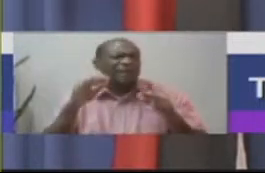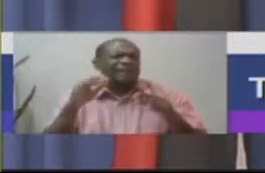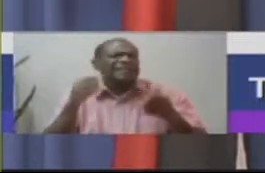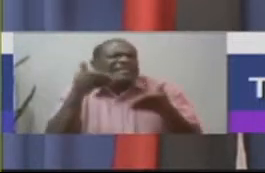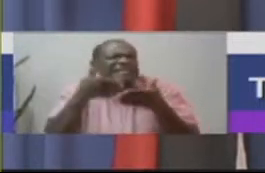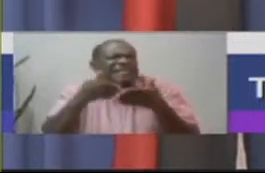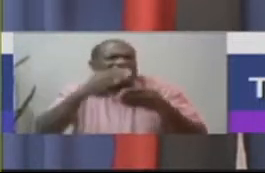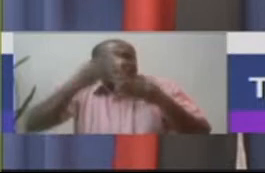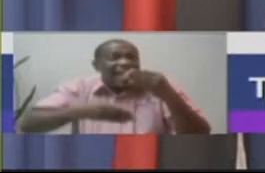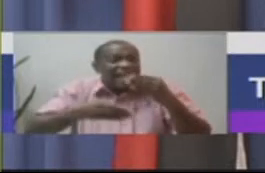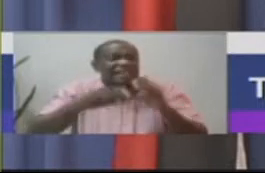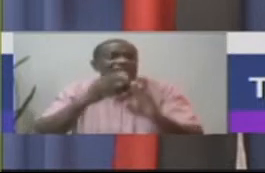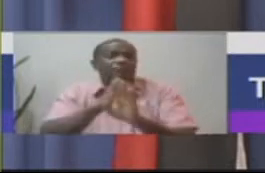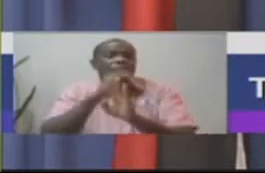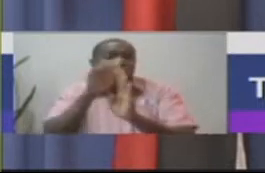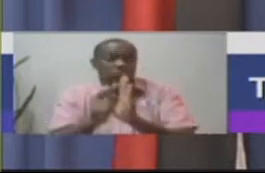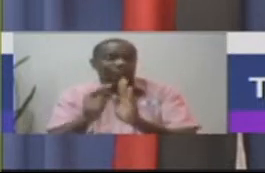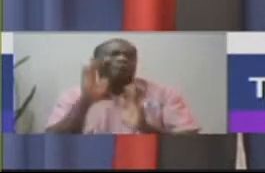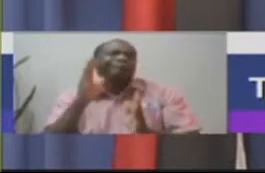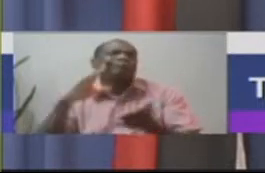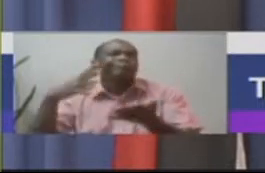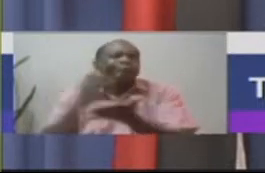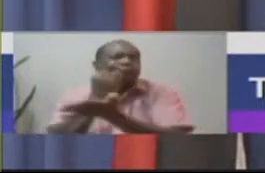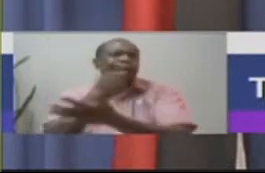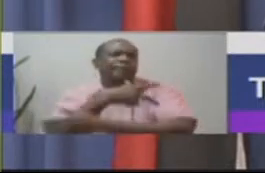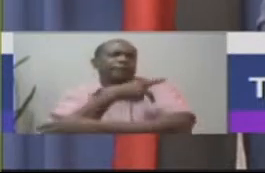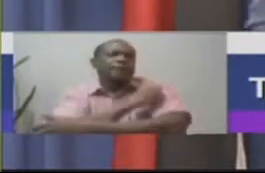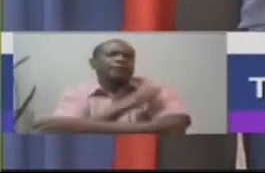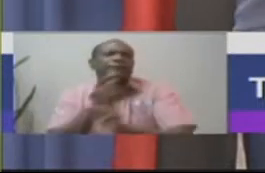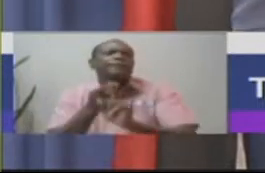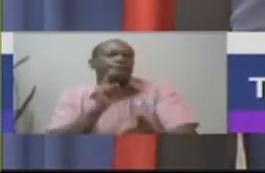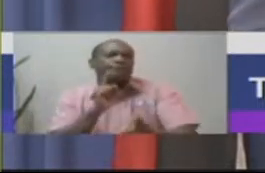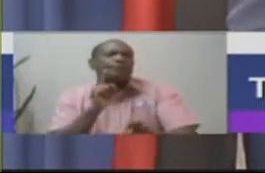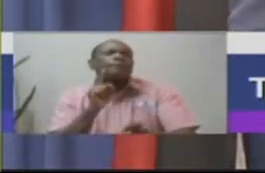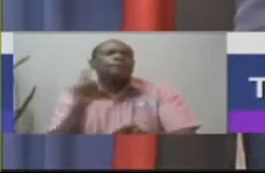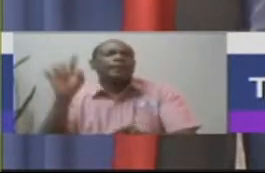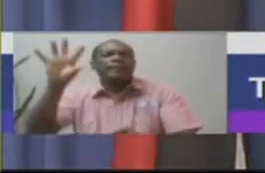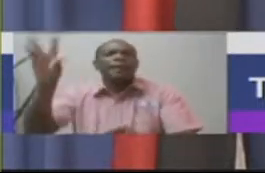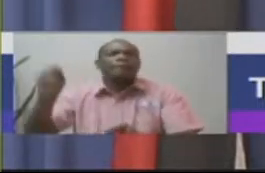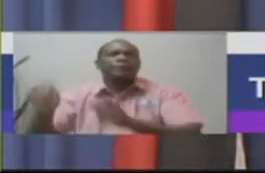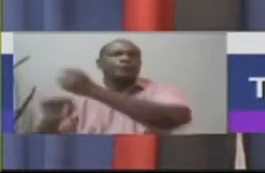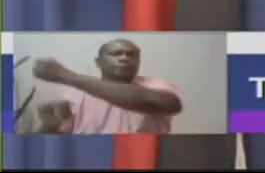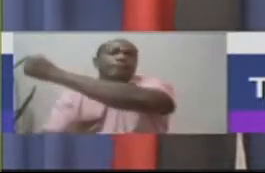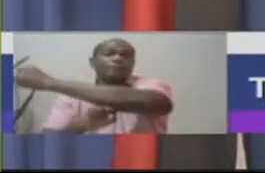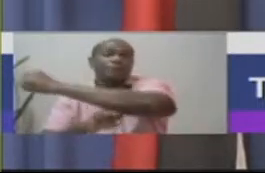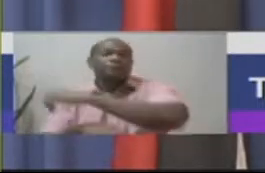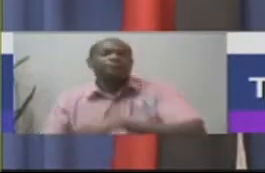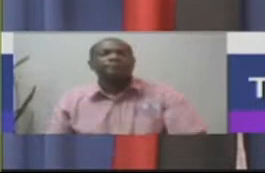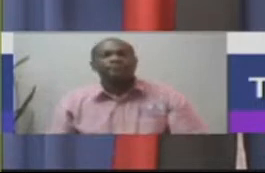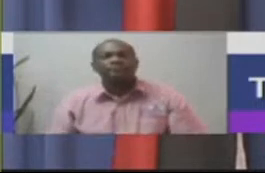can also tell you that we have been in very positive